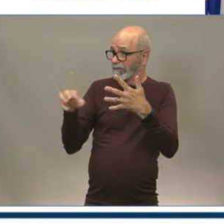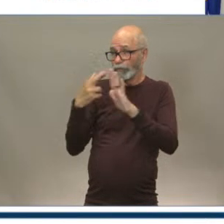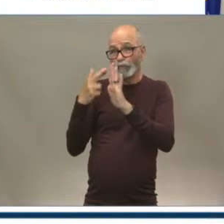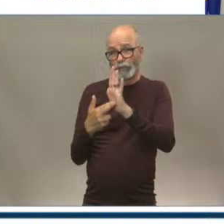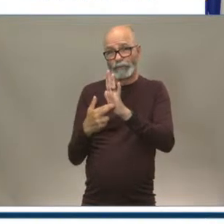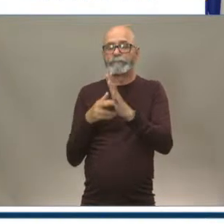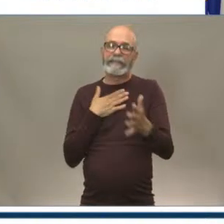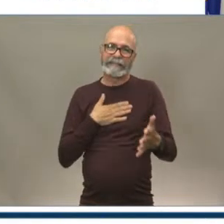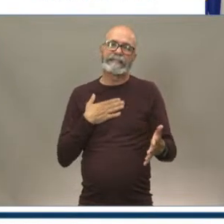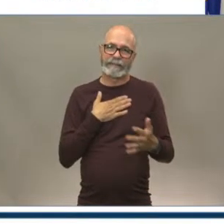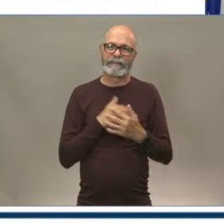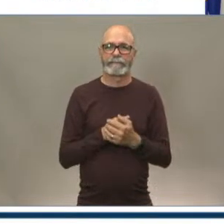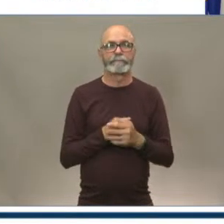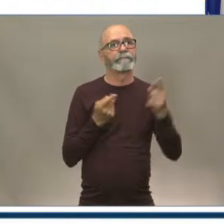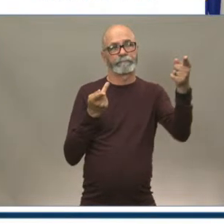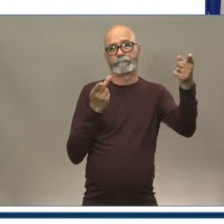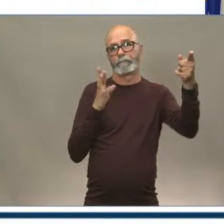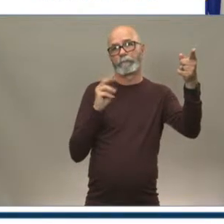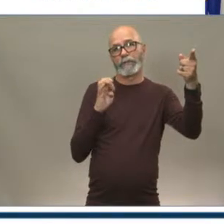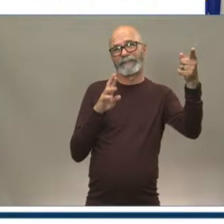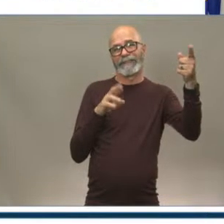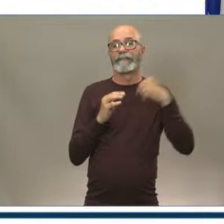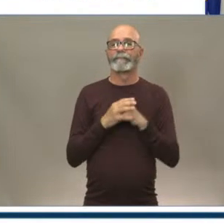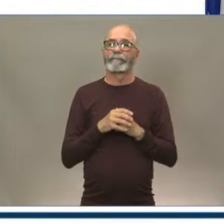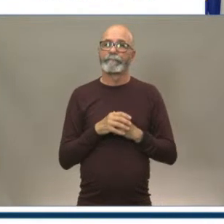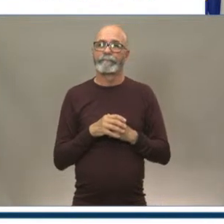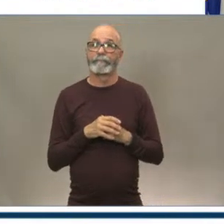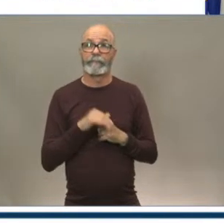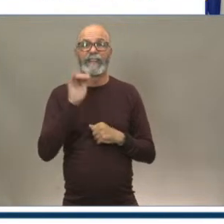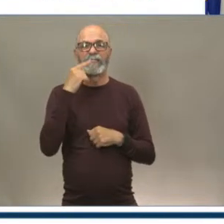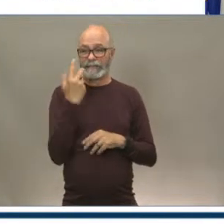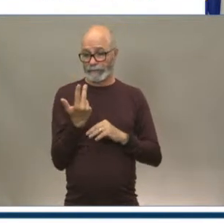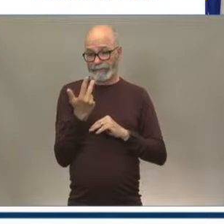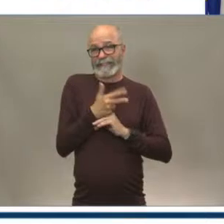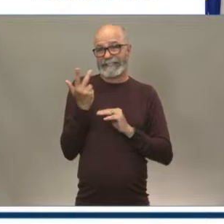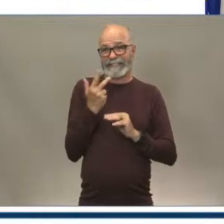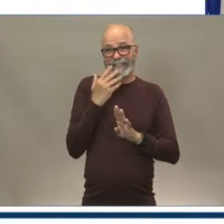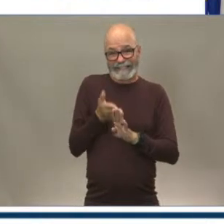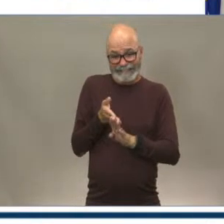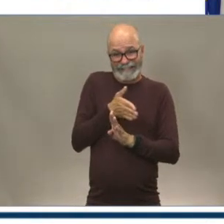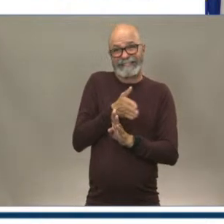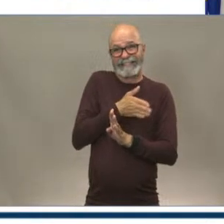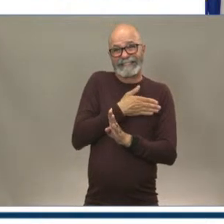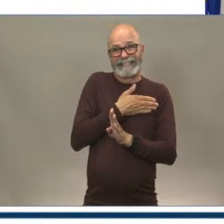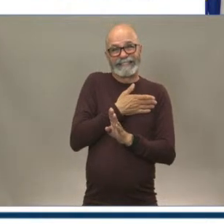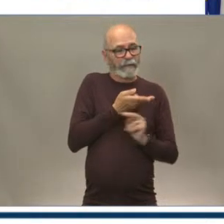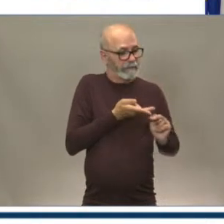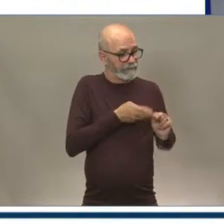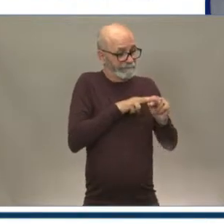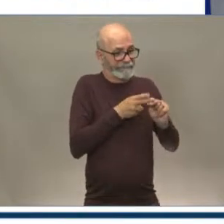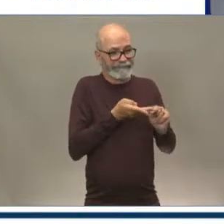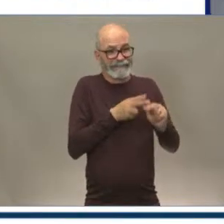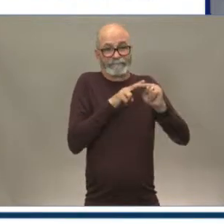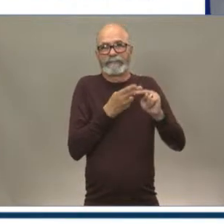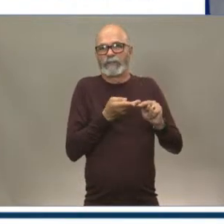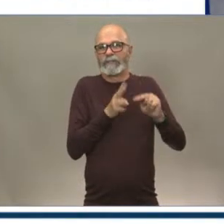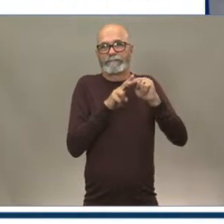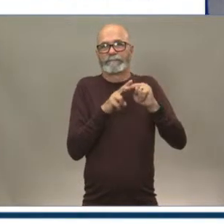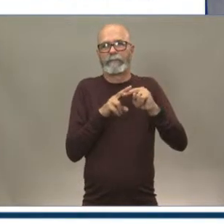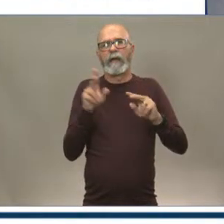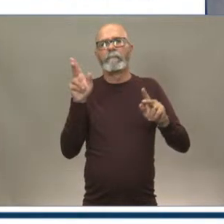in a row of record cases, day after day. So we've asked Nova Scotians to come out and get tested. They have in record